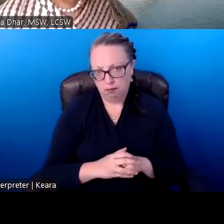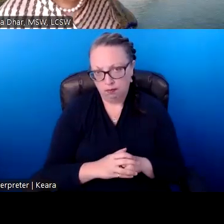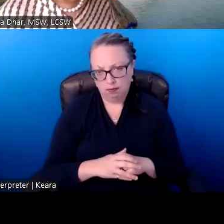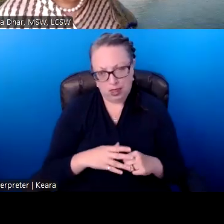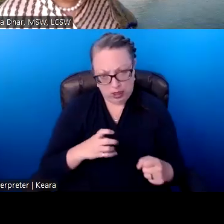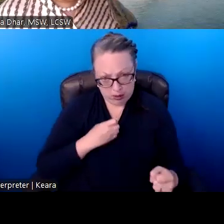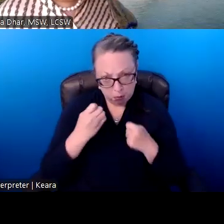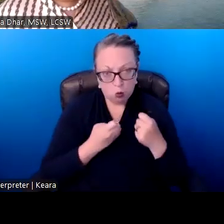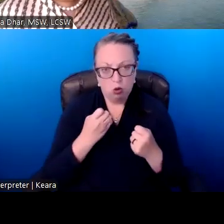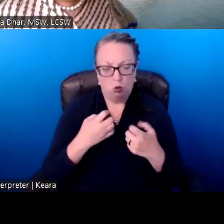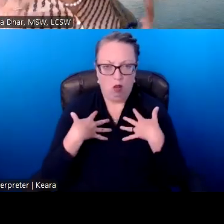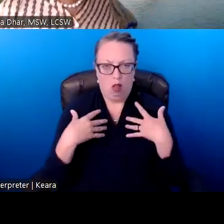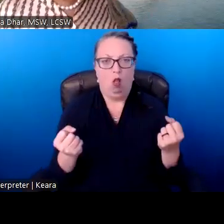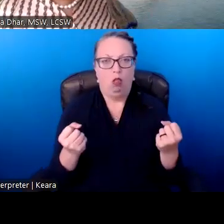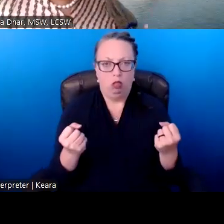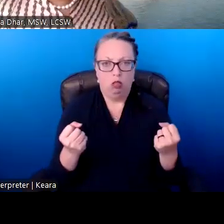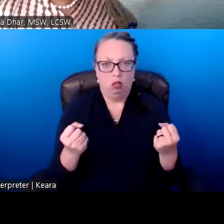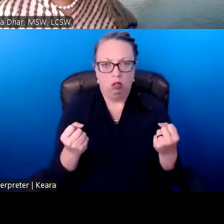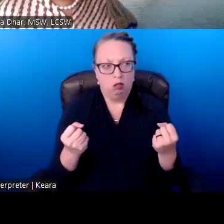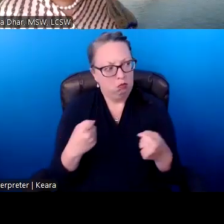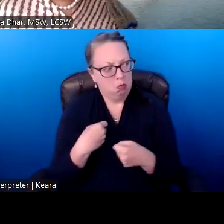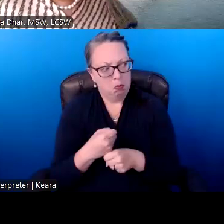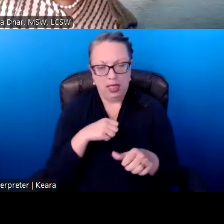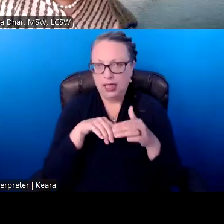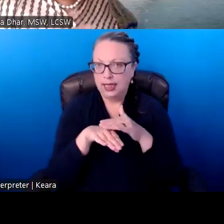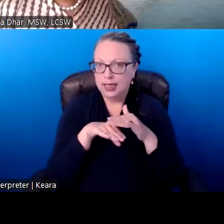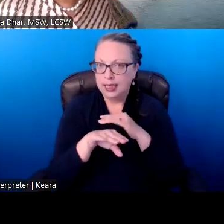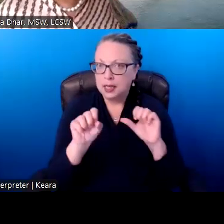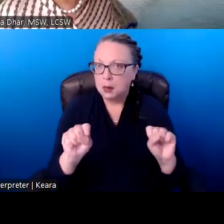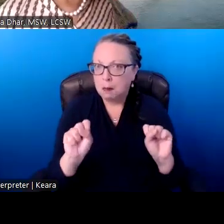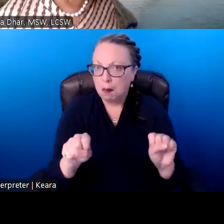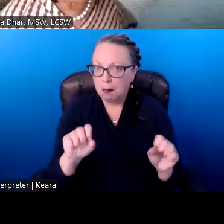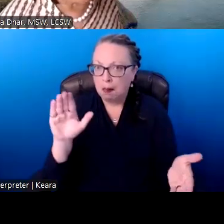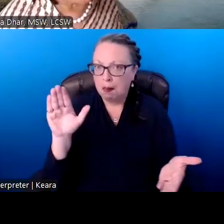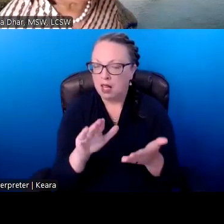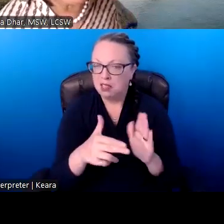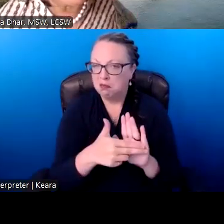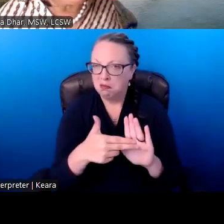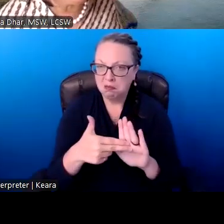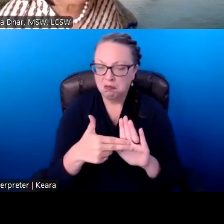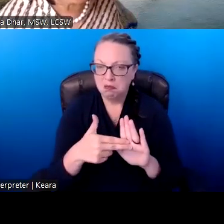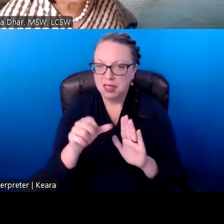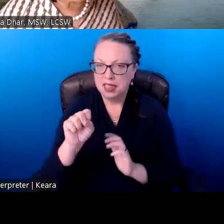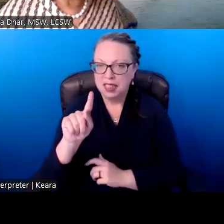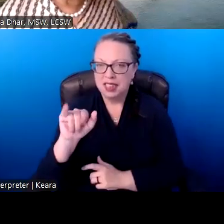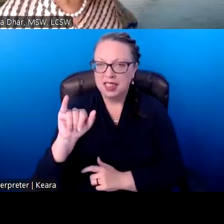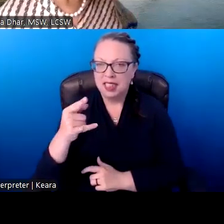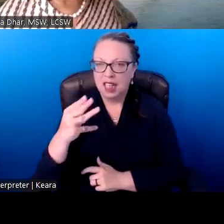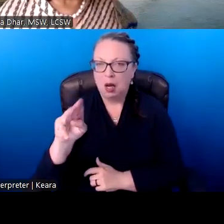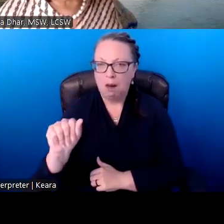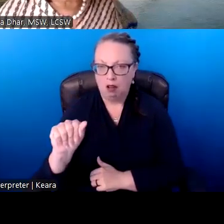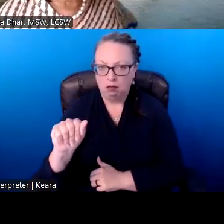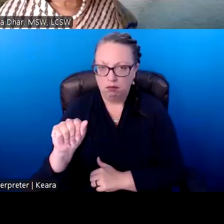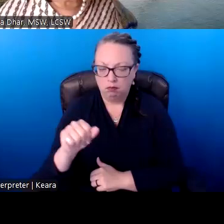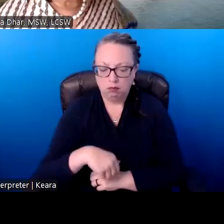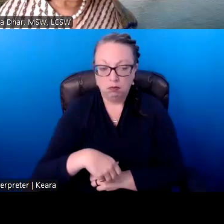Emotional health, making it accessible and less stigmatized to talk about emotion. Brain